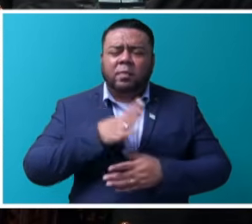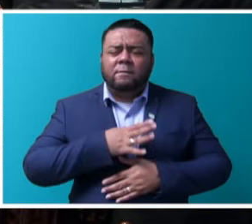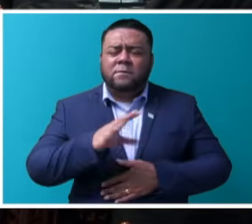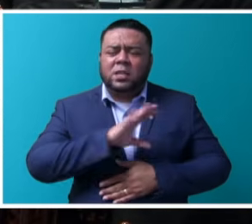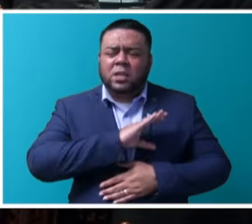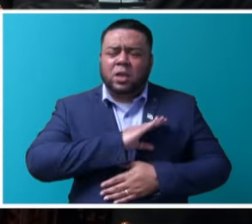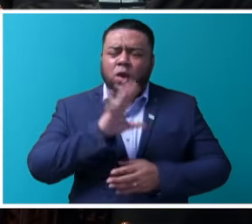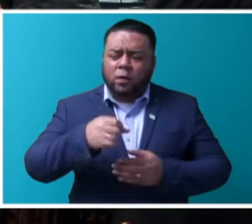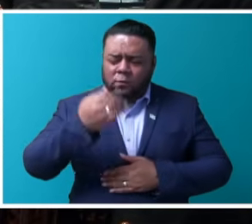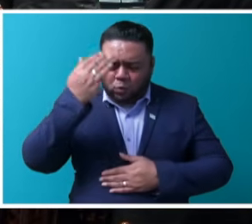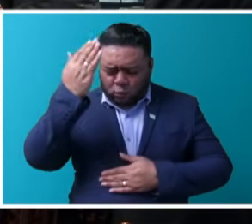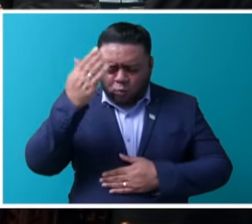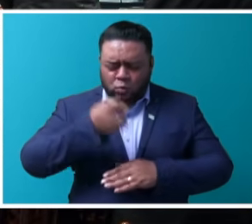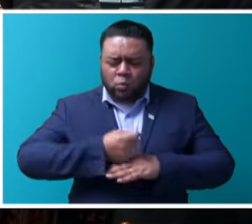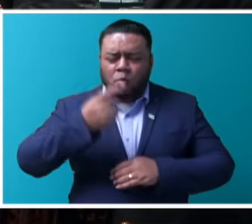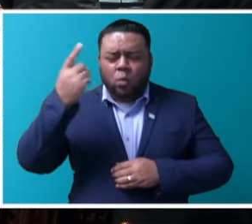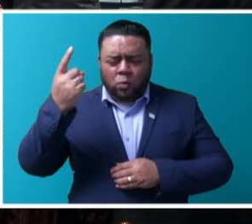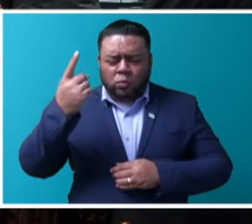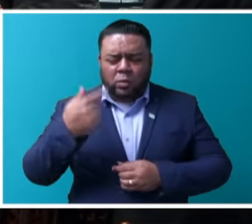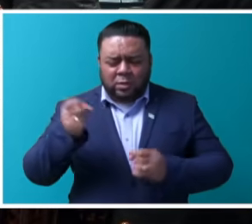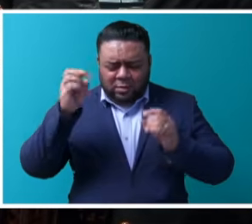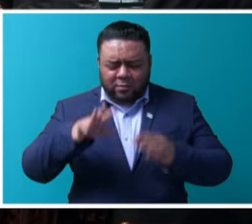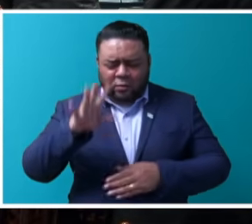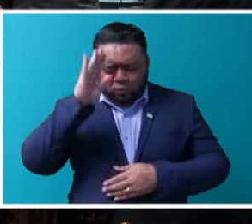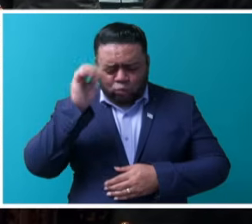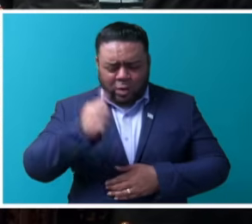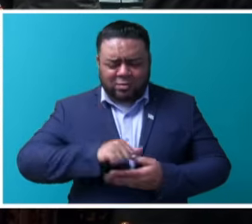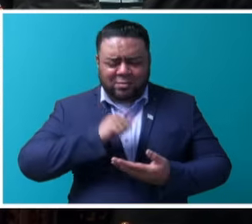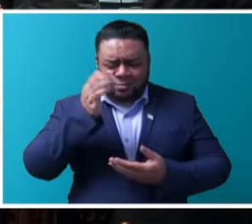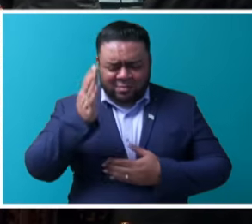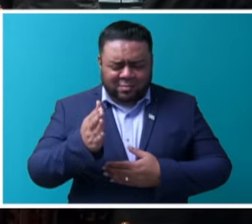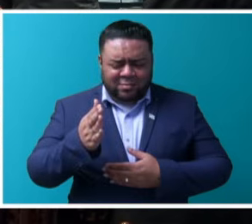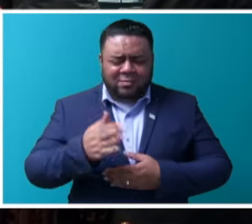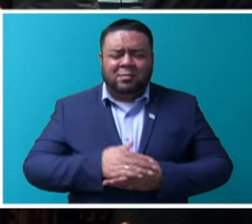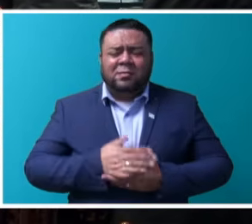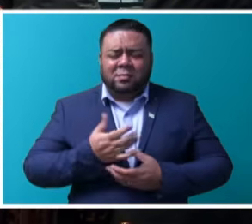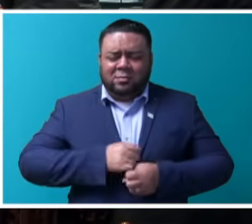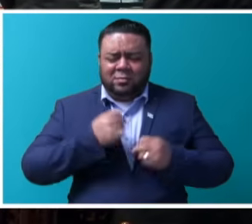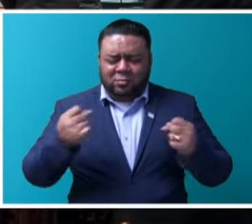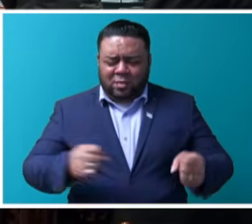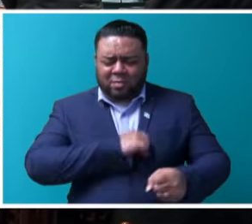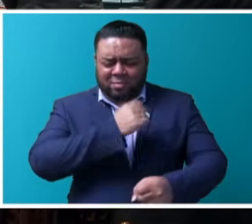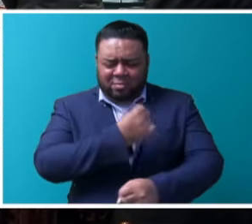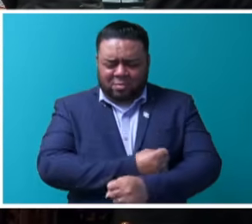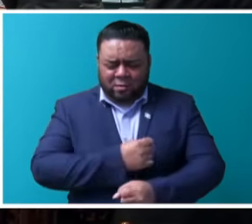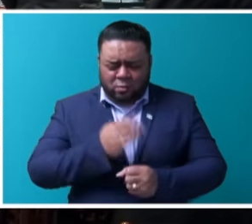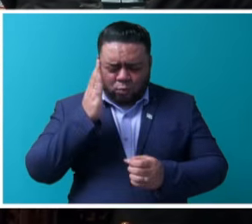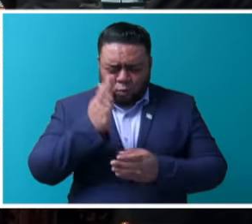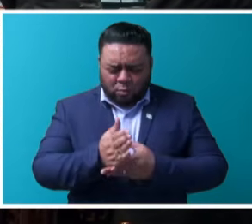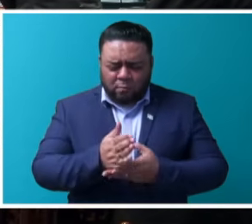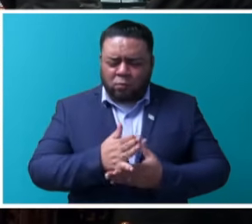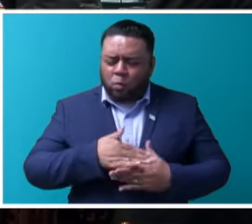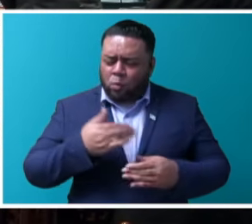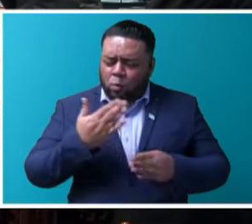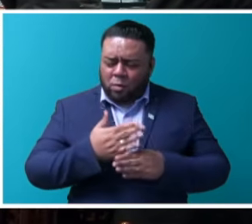you, God. Endow them with righteousness as their strength to boldly face their tasks